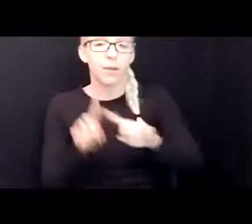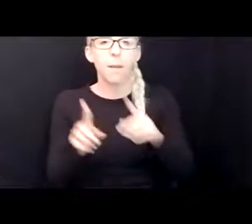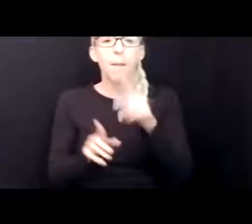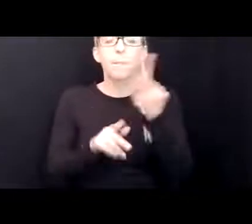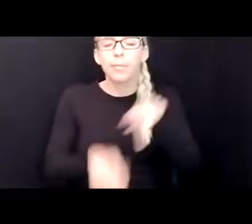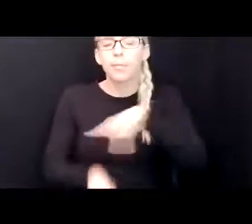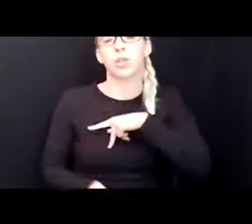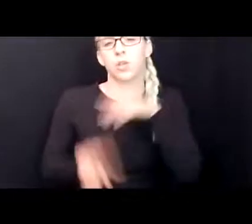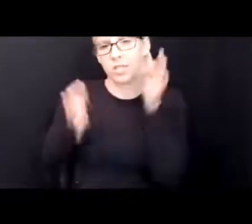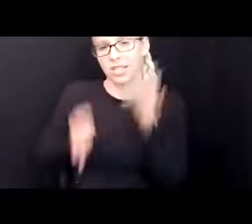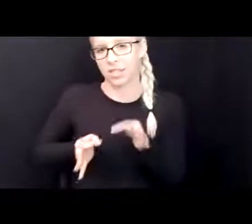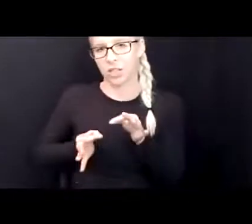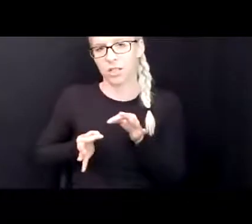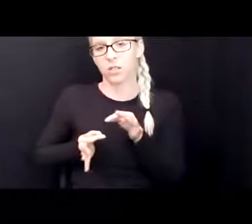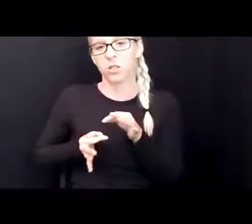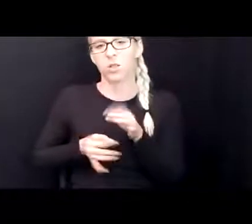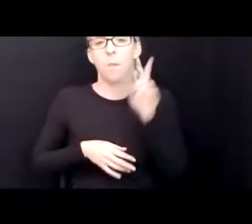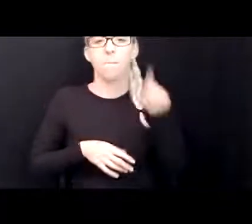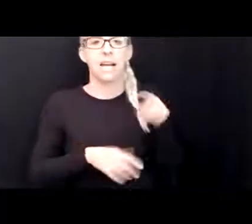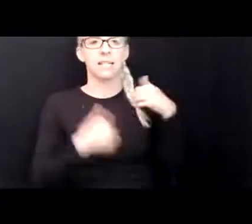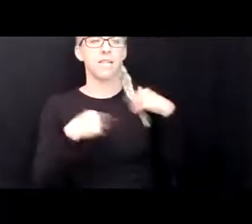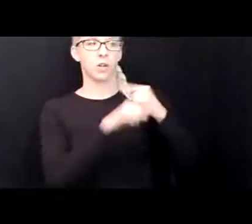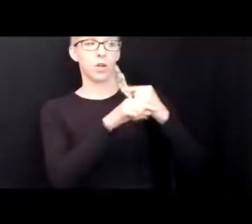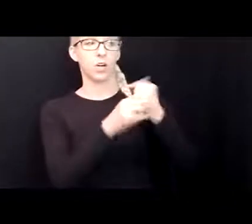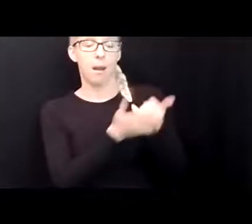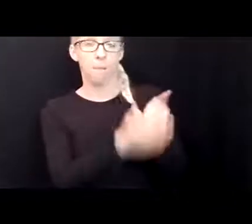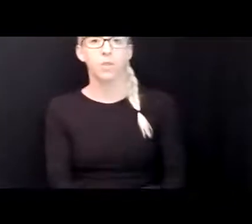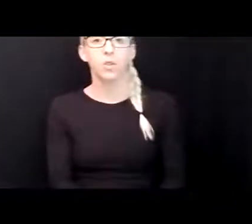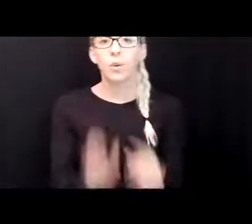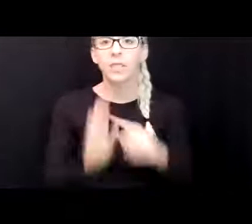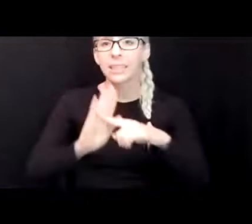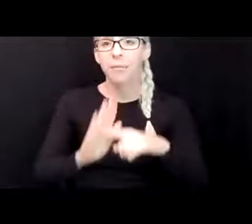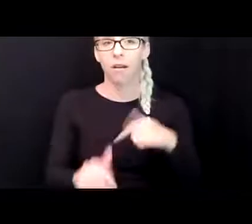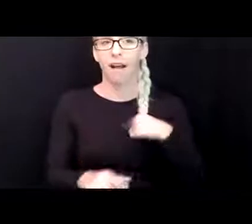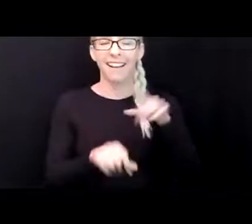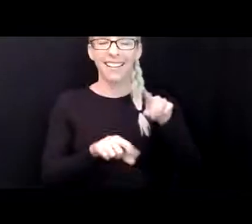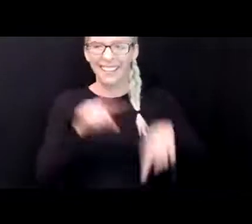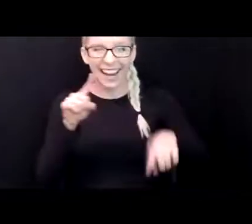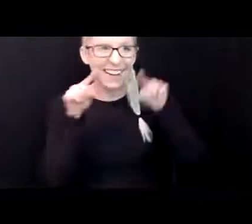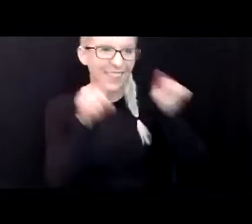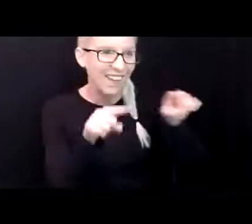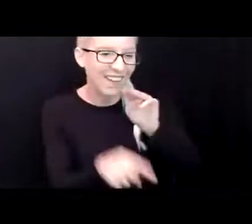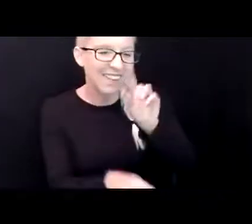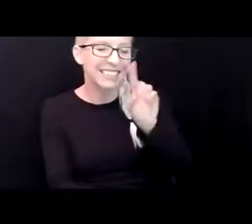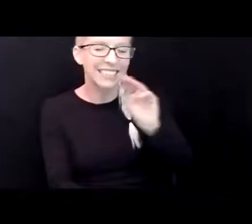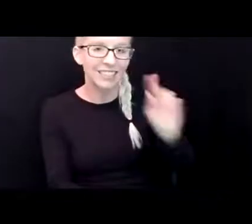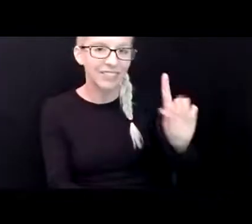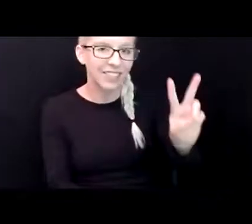for yourself. So for instance, I can't go get a driver's license for someone else. You have to go to the DMV and do that